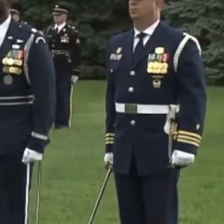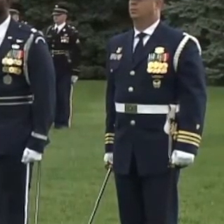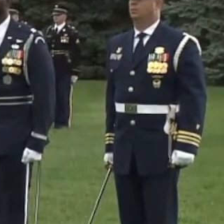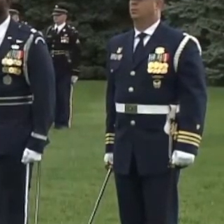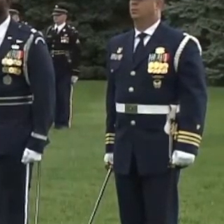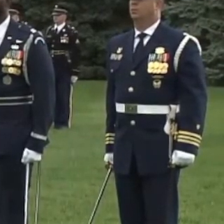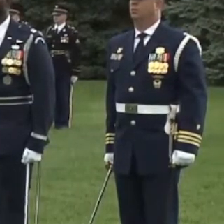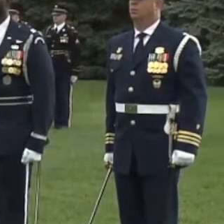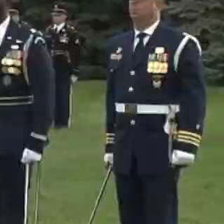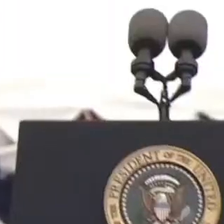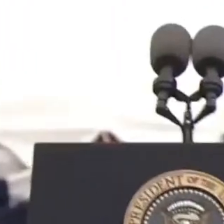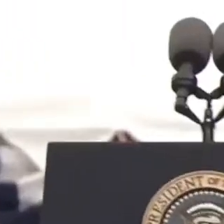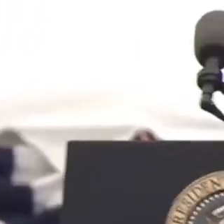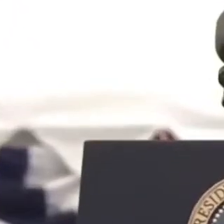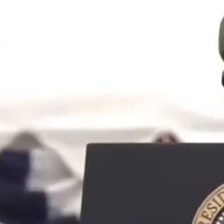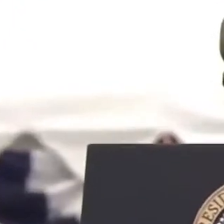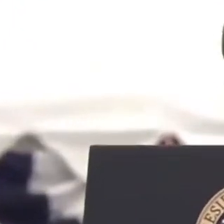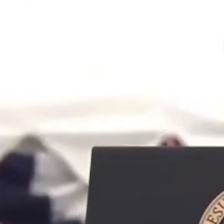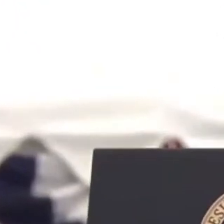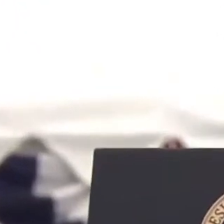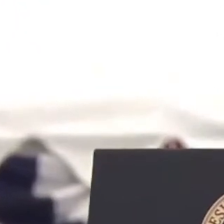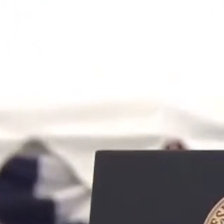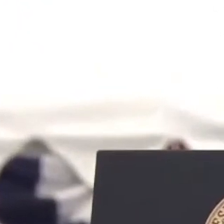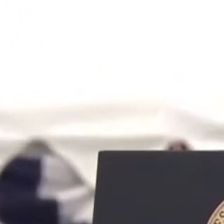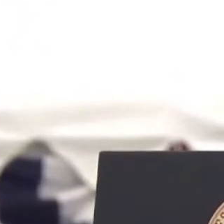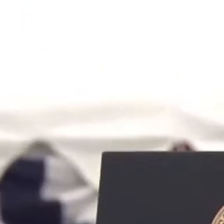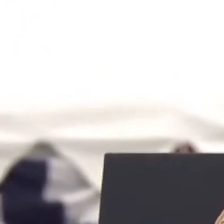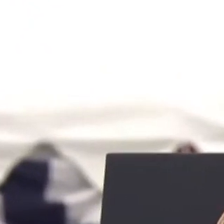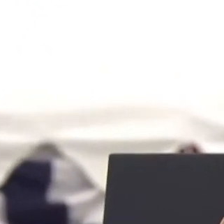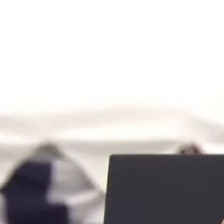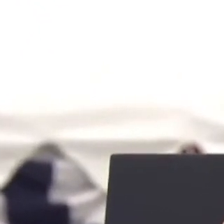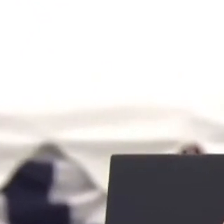Pass and review. Aye, sir.